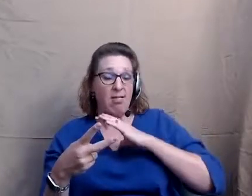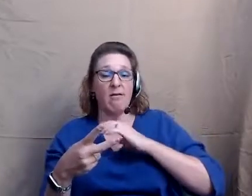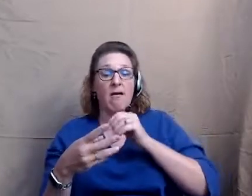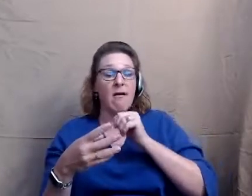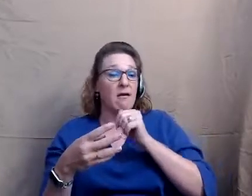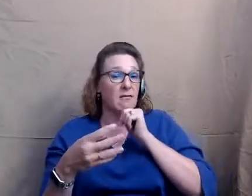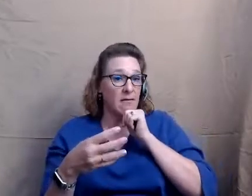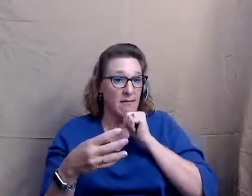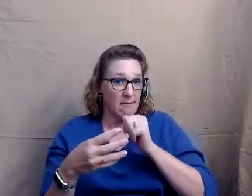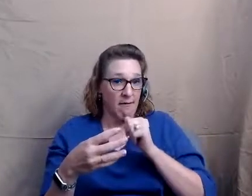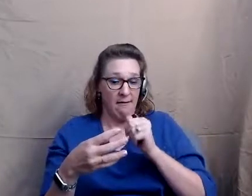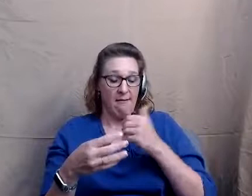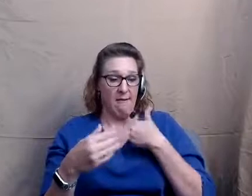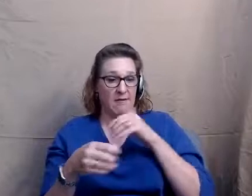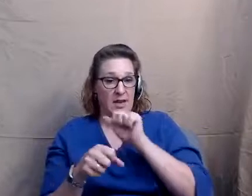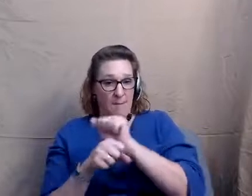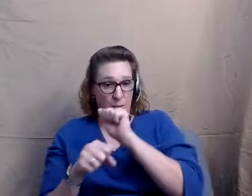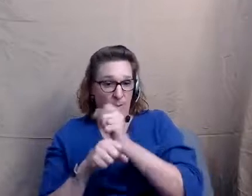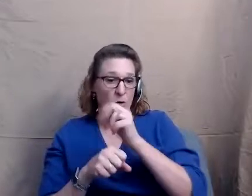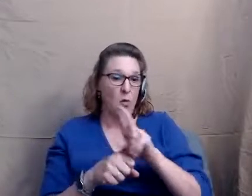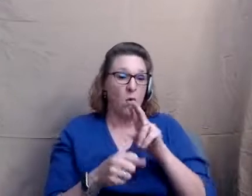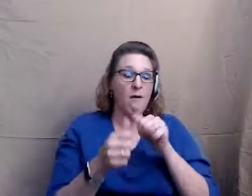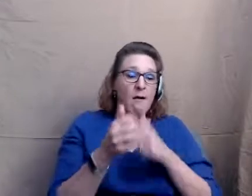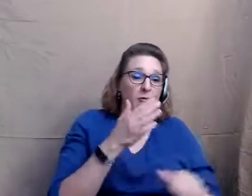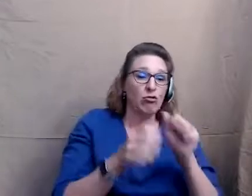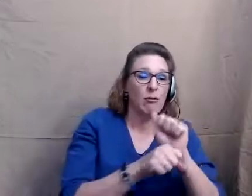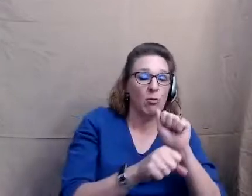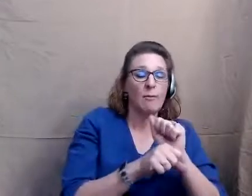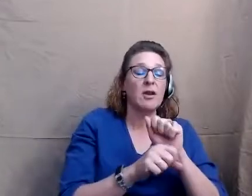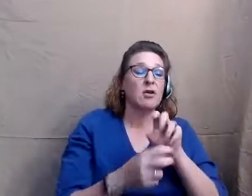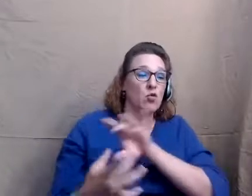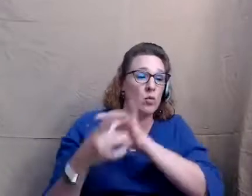highly correlated with the perpetration of intimate partner violence. So your